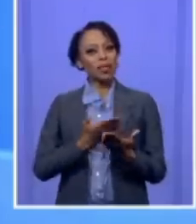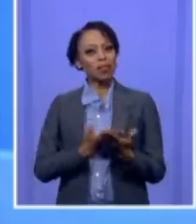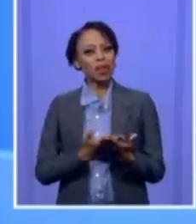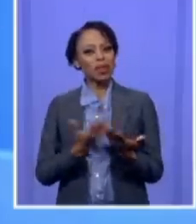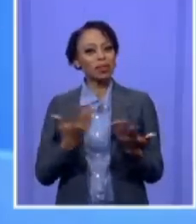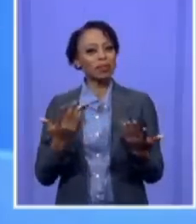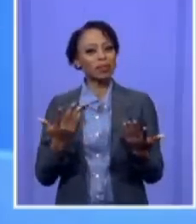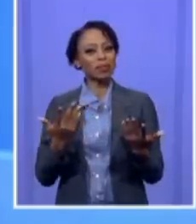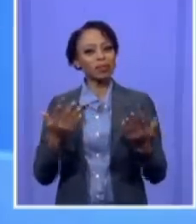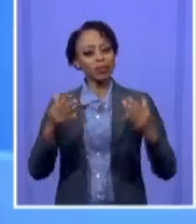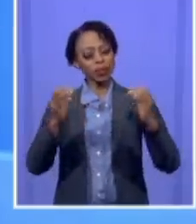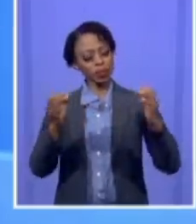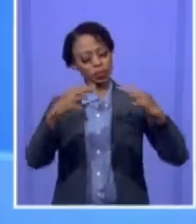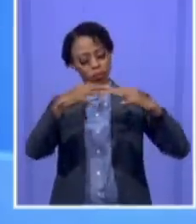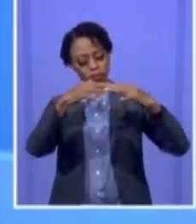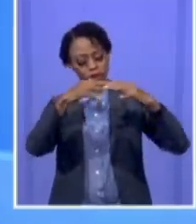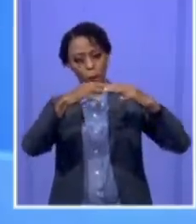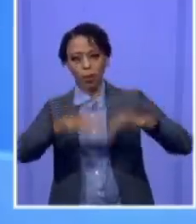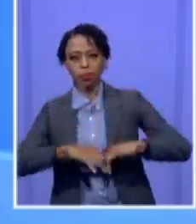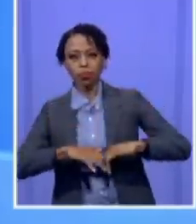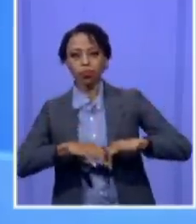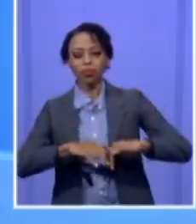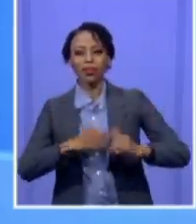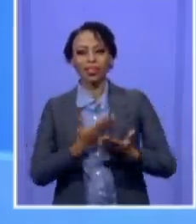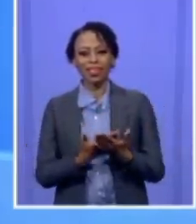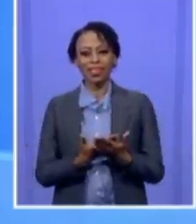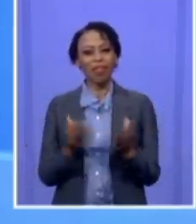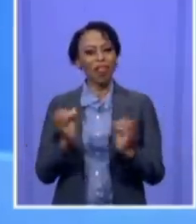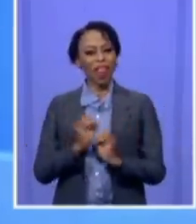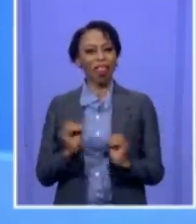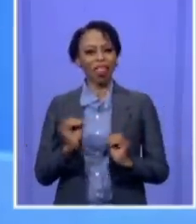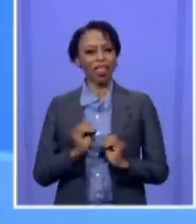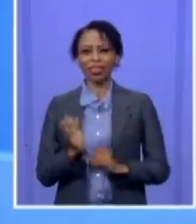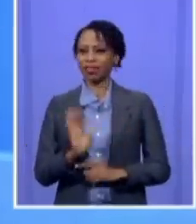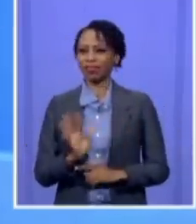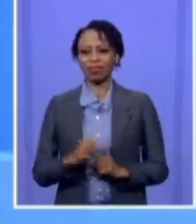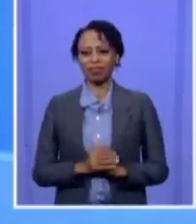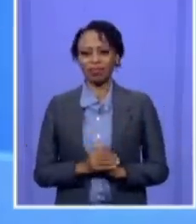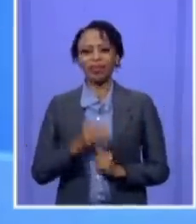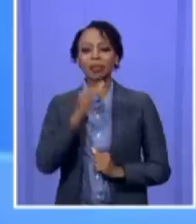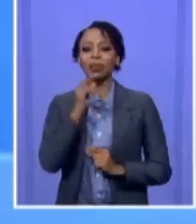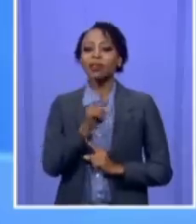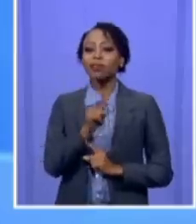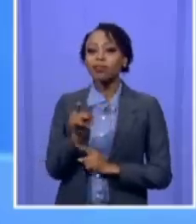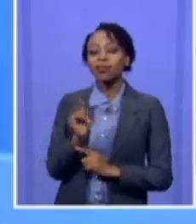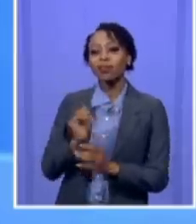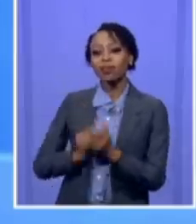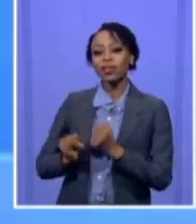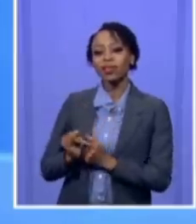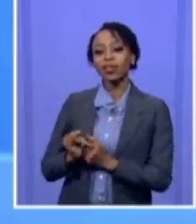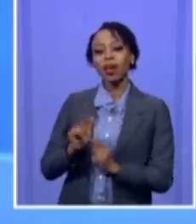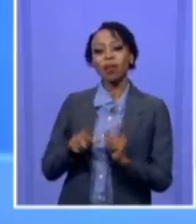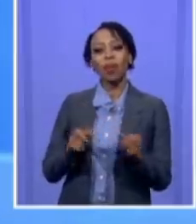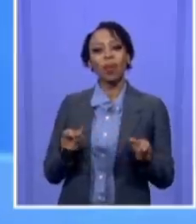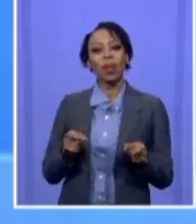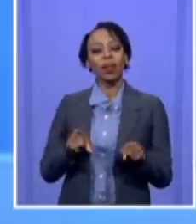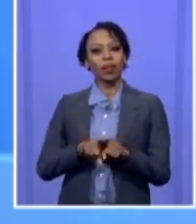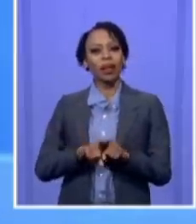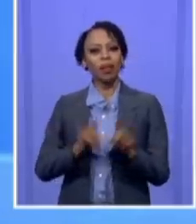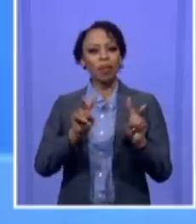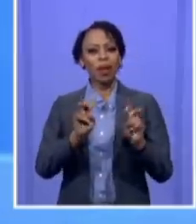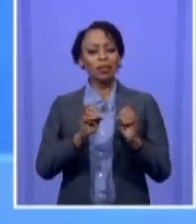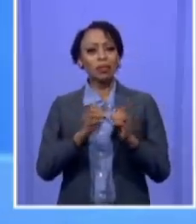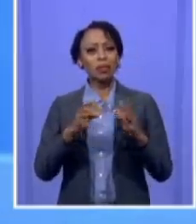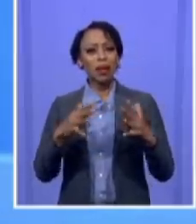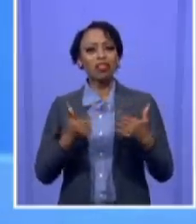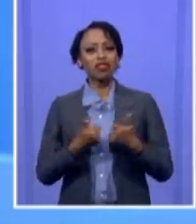that collapse on you for nothing. Those are the individuals. And the major issue that has also been